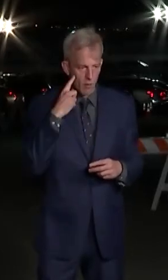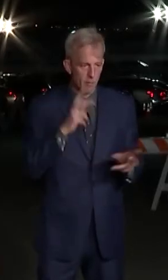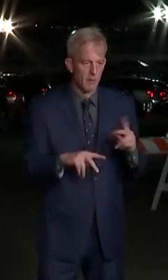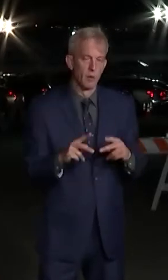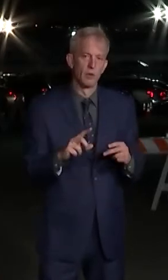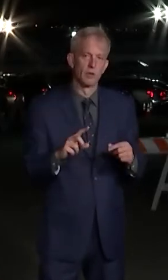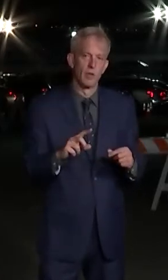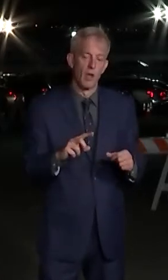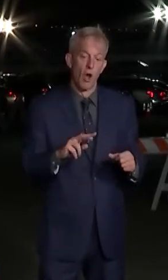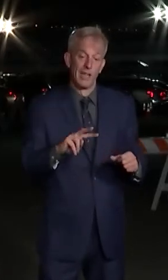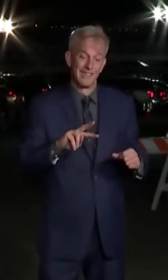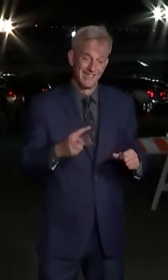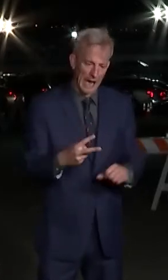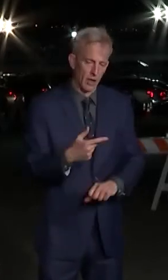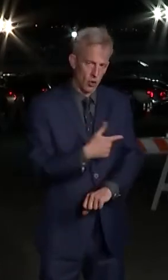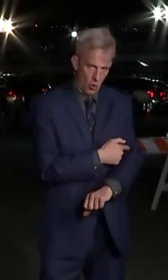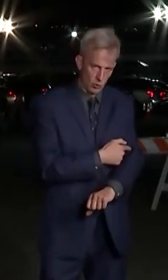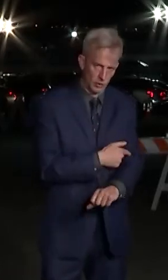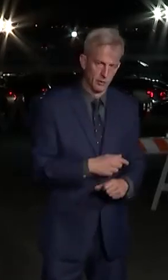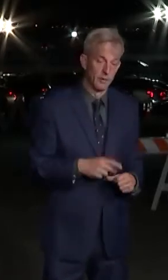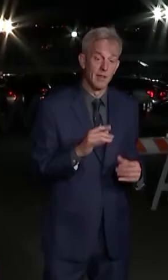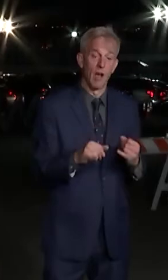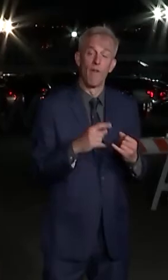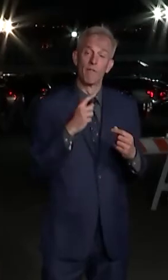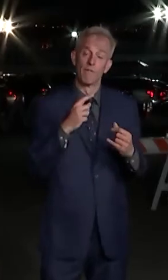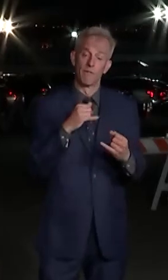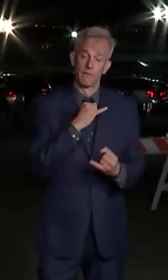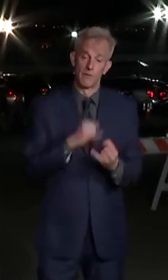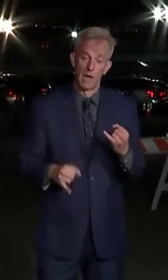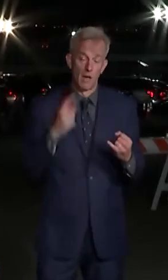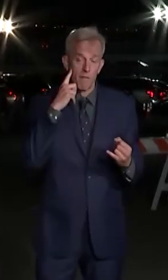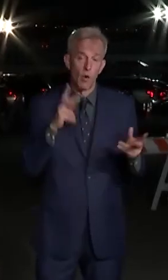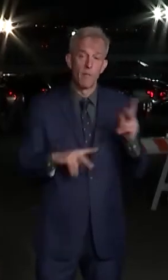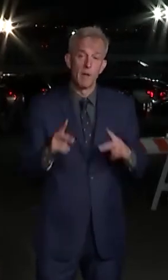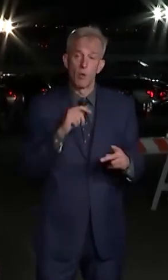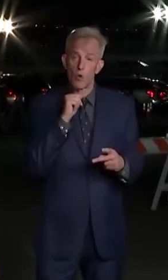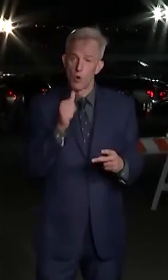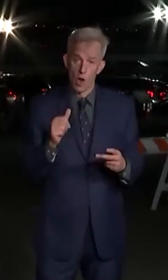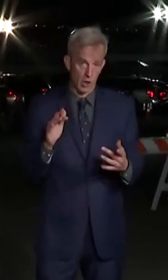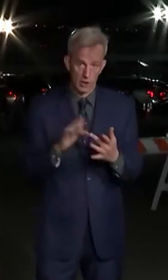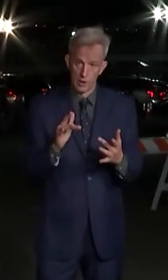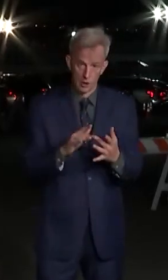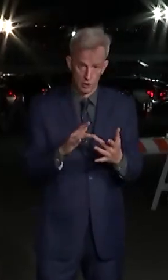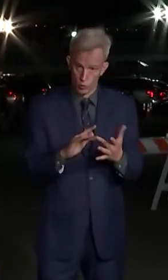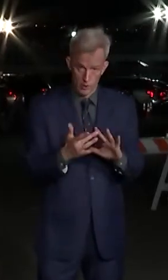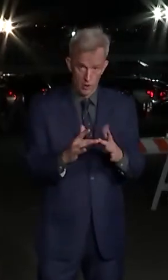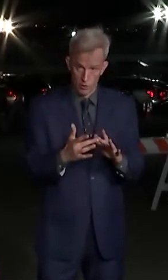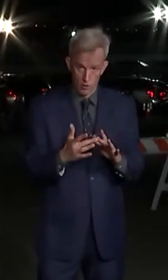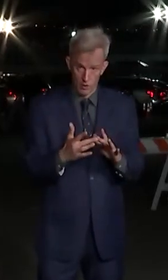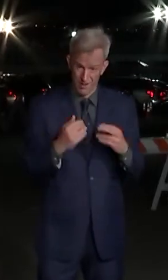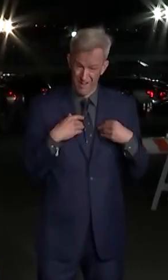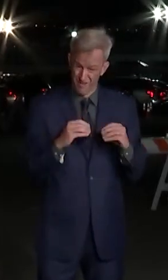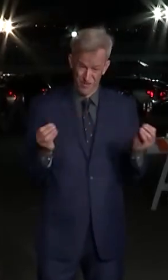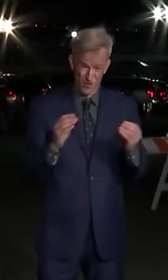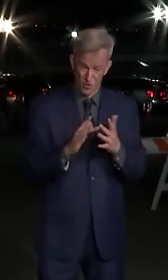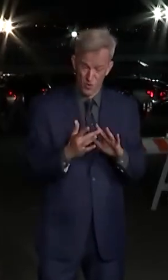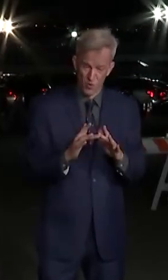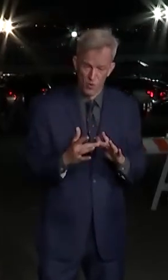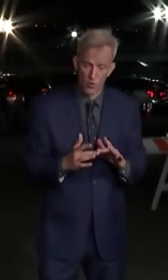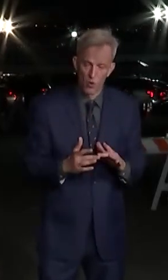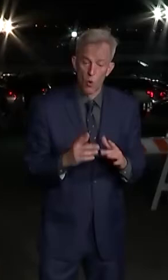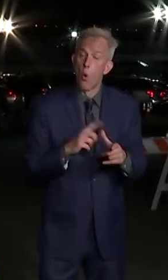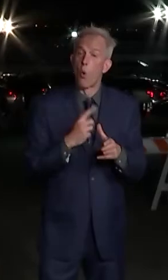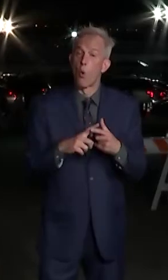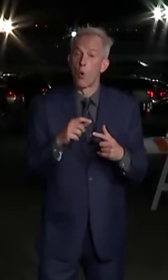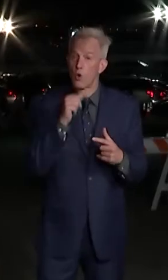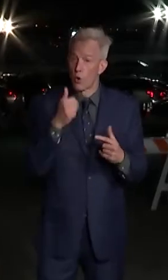will. And then finally, for folks who aren't connected to the internet, there's 2 ways, or don't have a car. Actually, this is